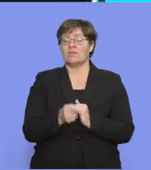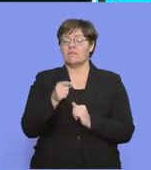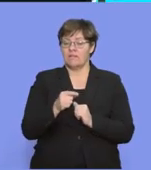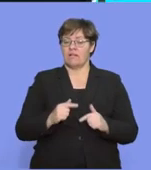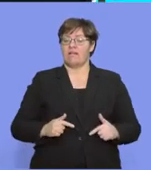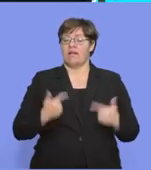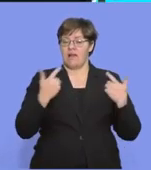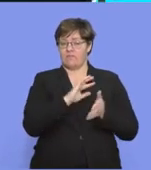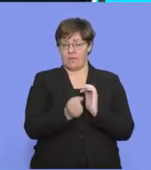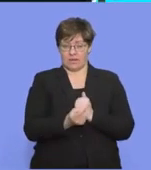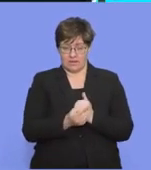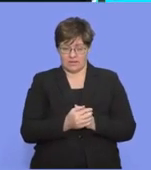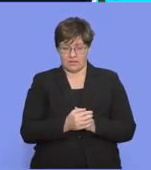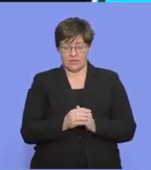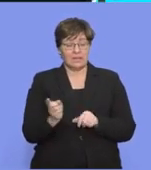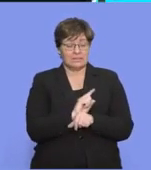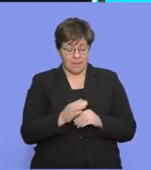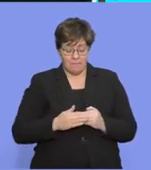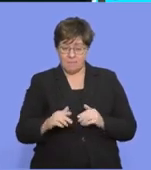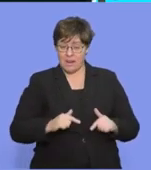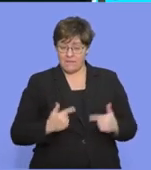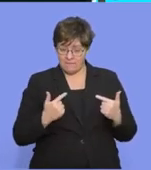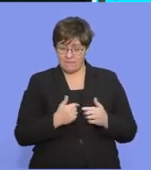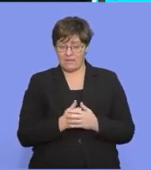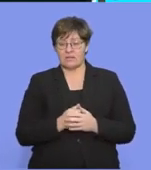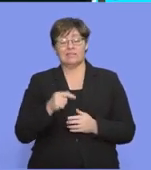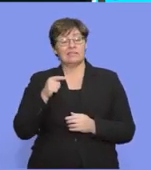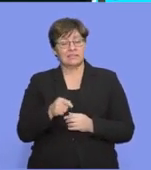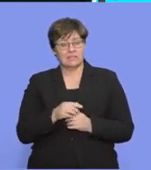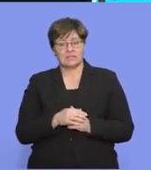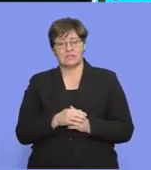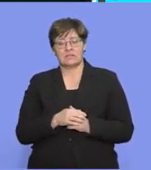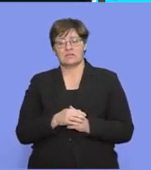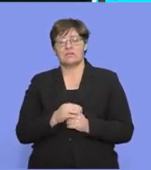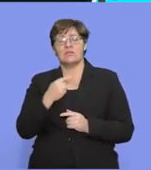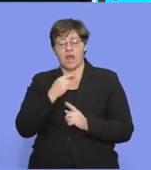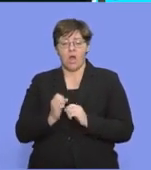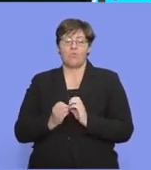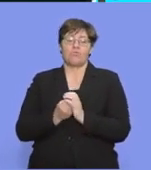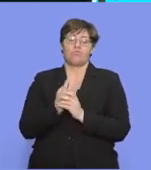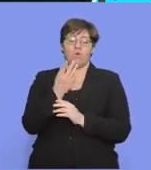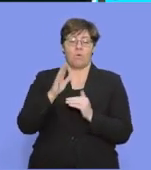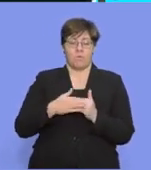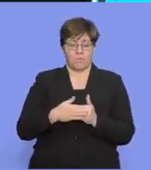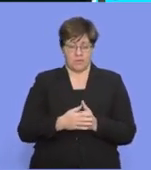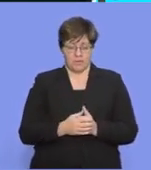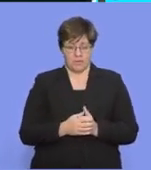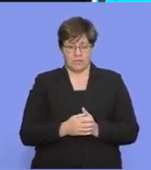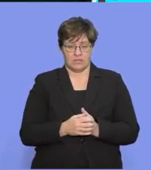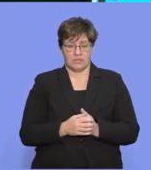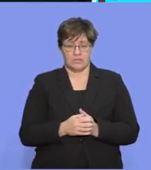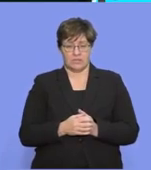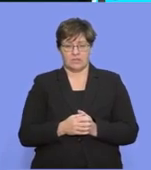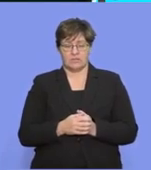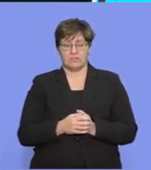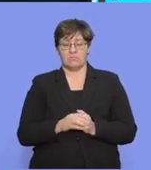organism's lifetime. So during its lifetime, the organism would actually, its neck would grow. And then